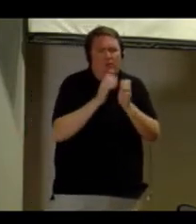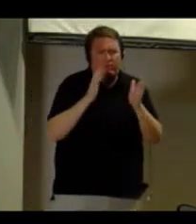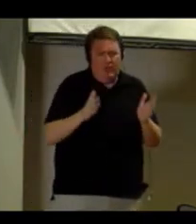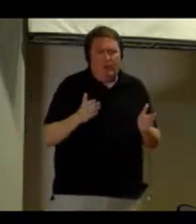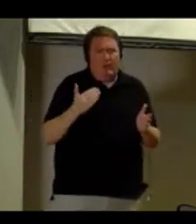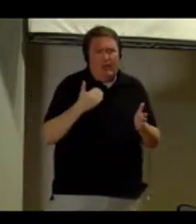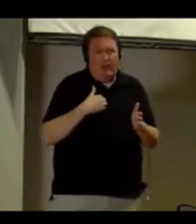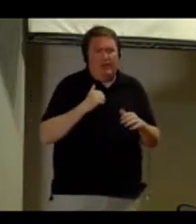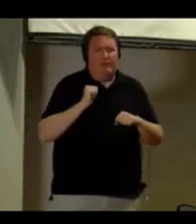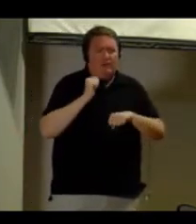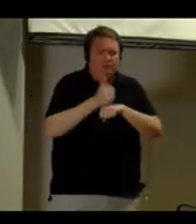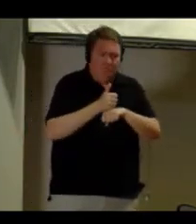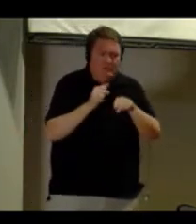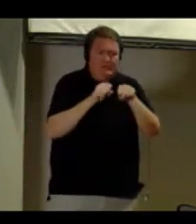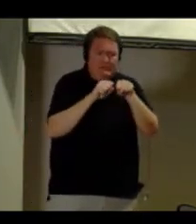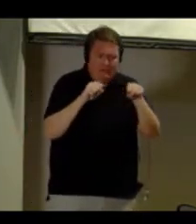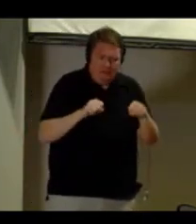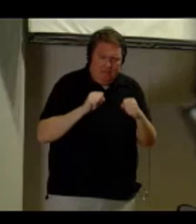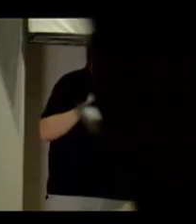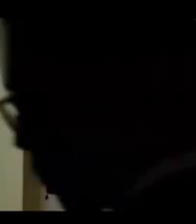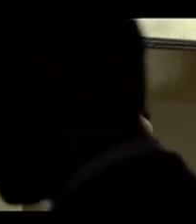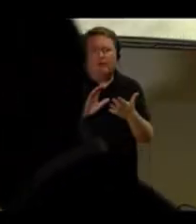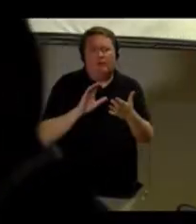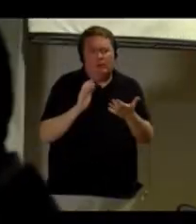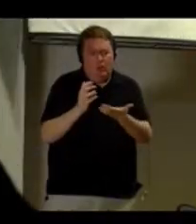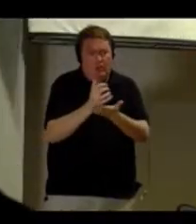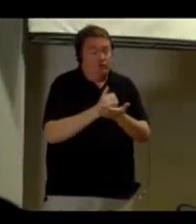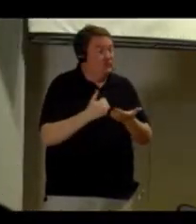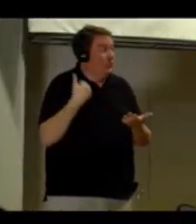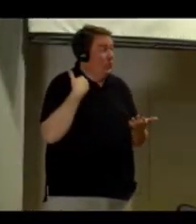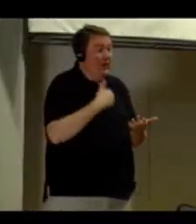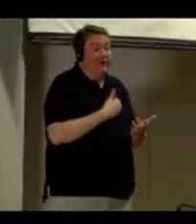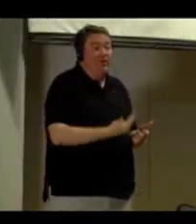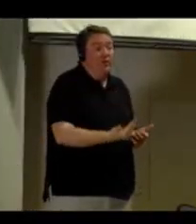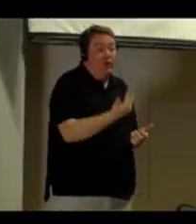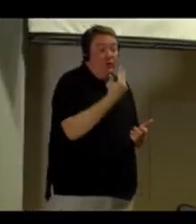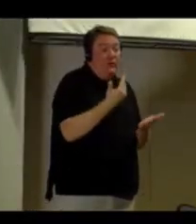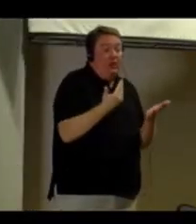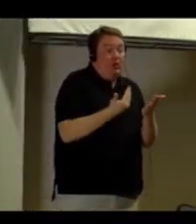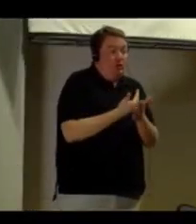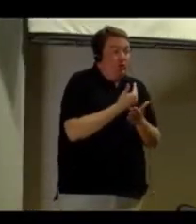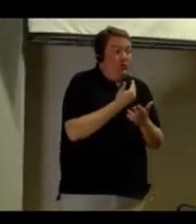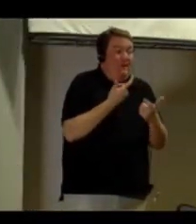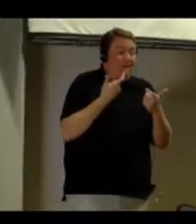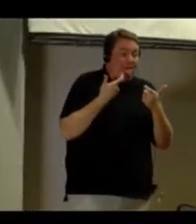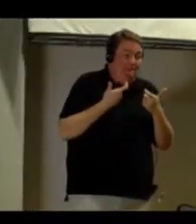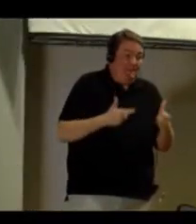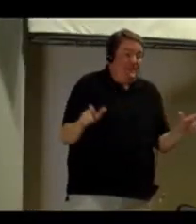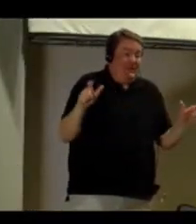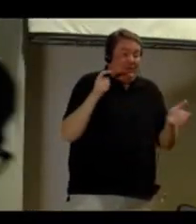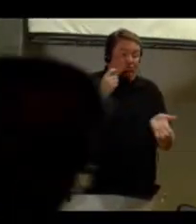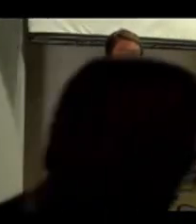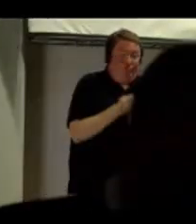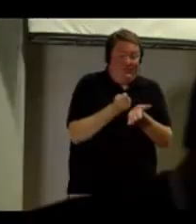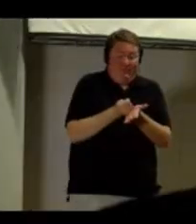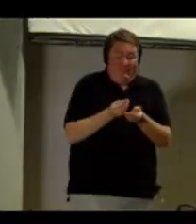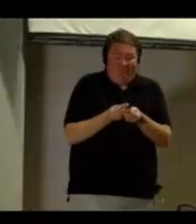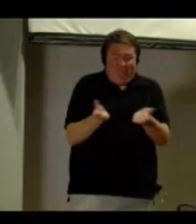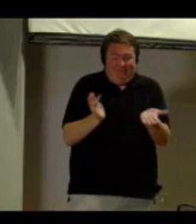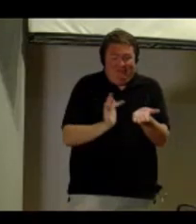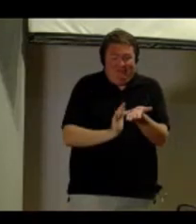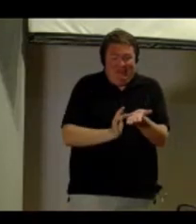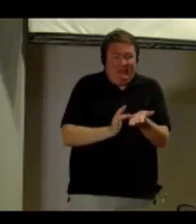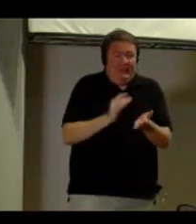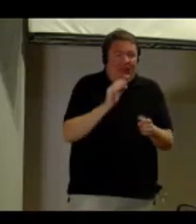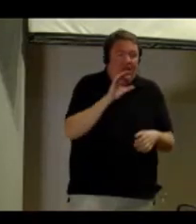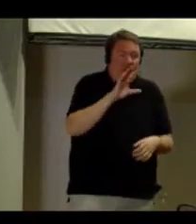collections. That's allowing us now, we're just starting three new big treatment regimes across Africa and India to